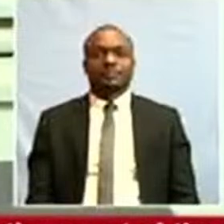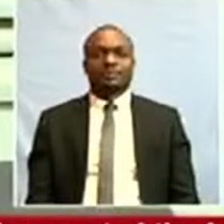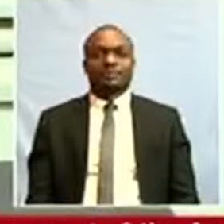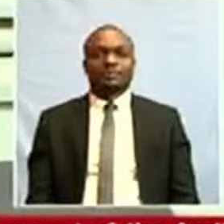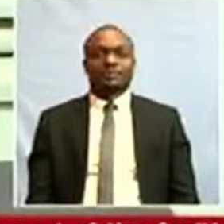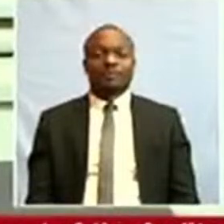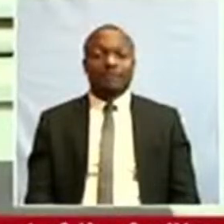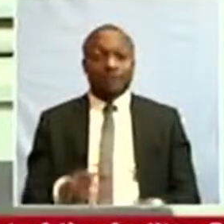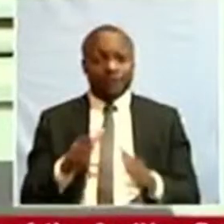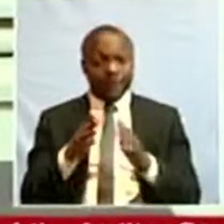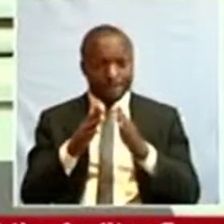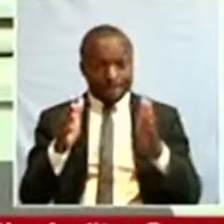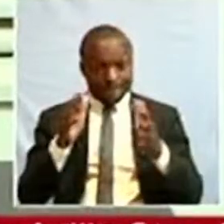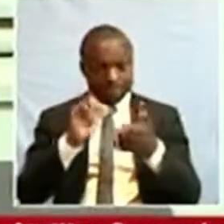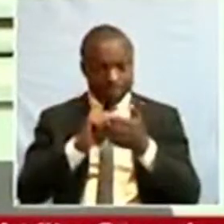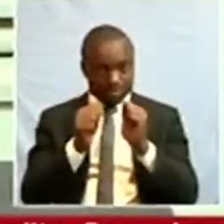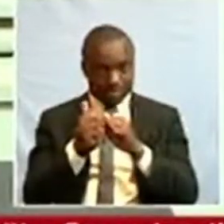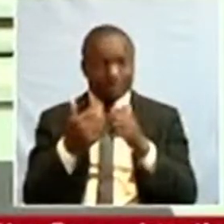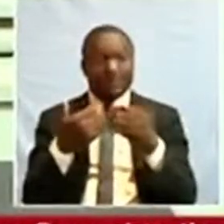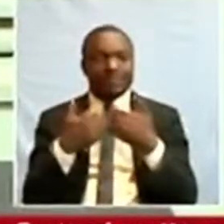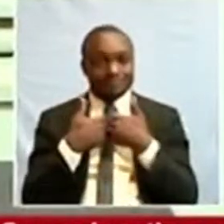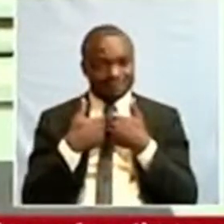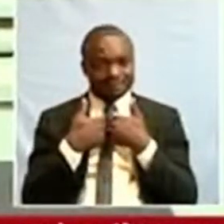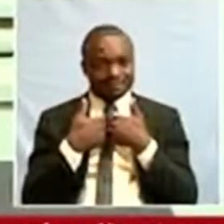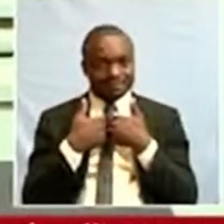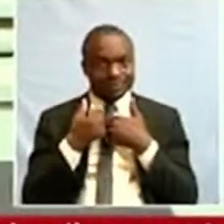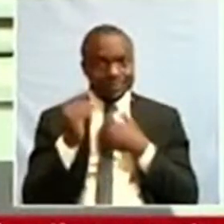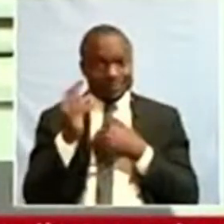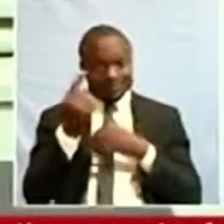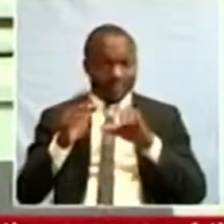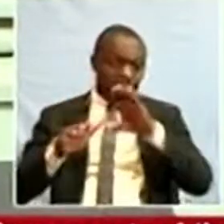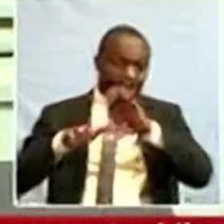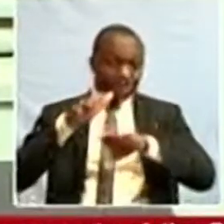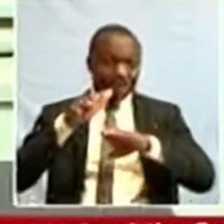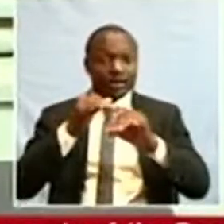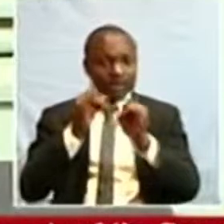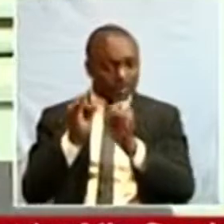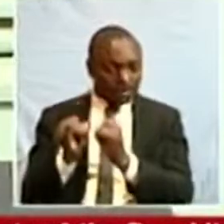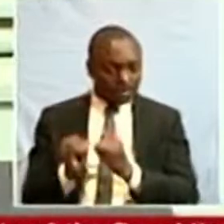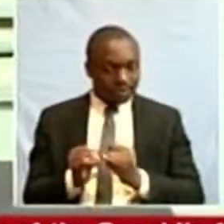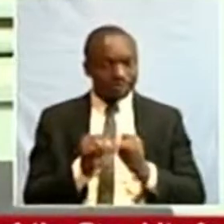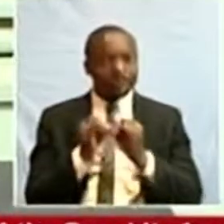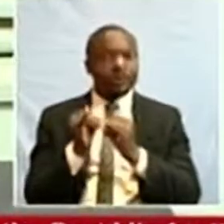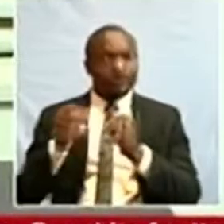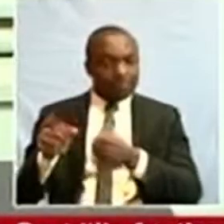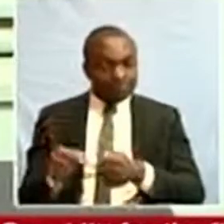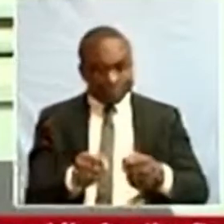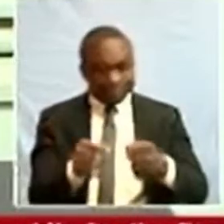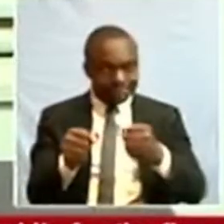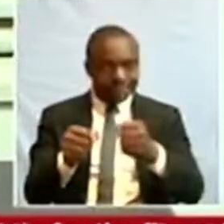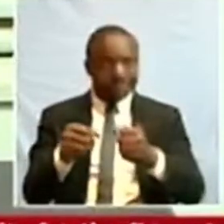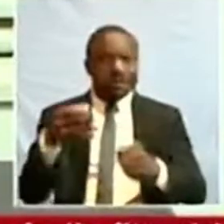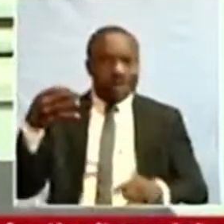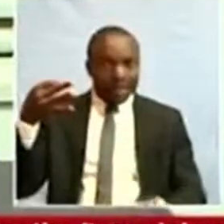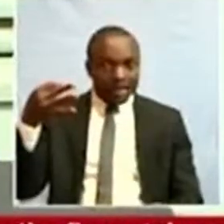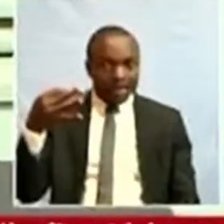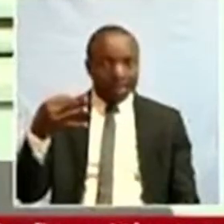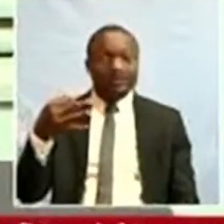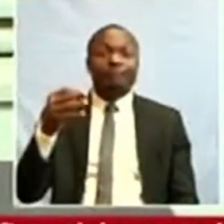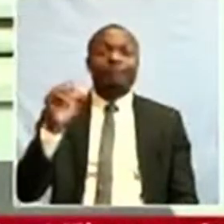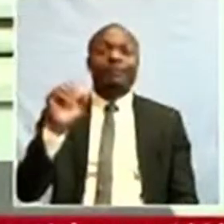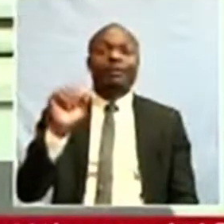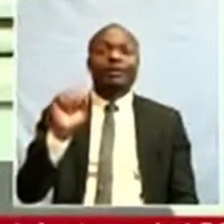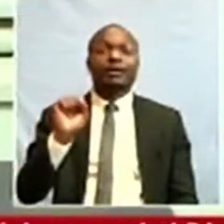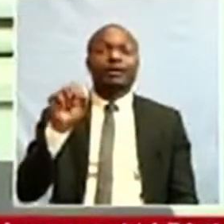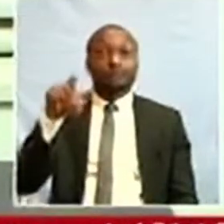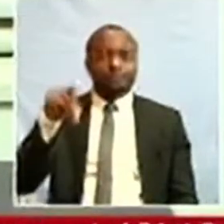The biggest problem that we have, and to which our first step has been implementation of the system, was that FSP used to be